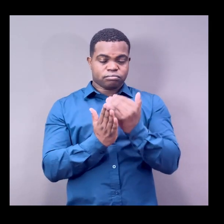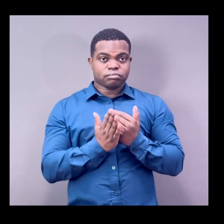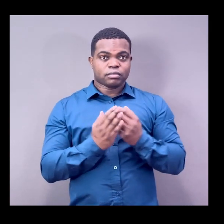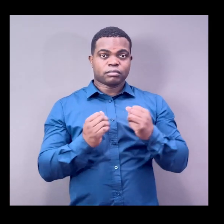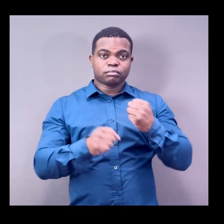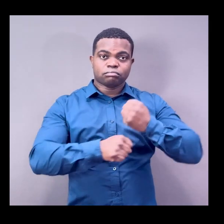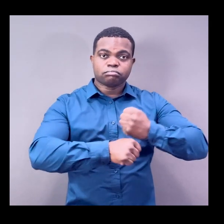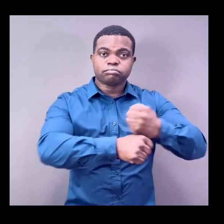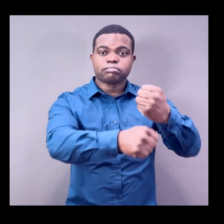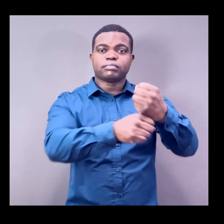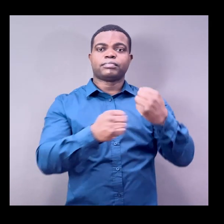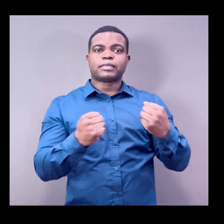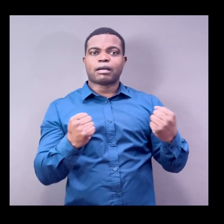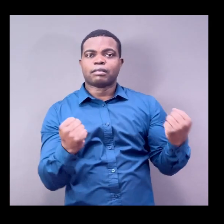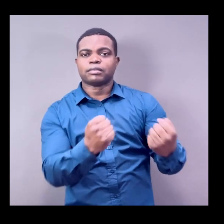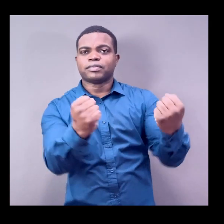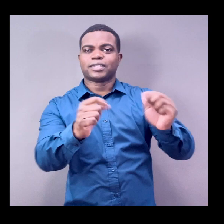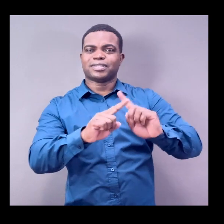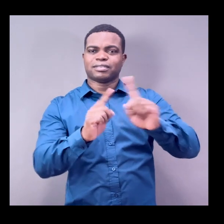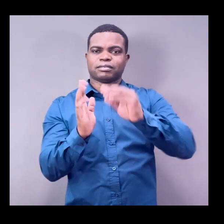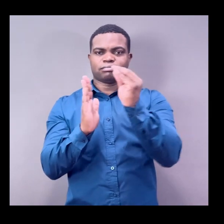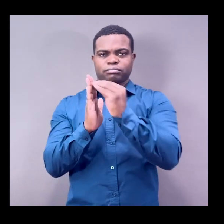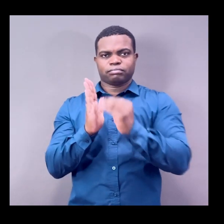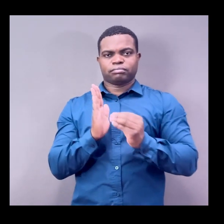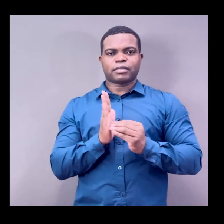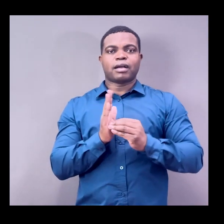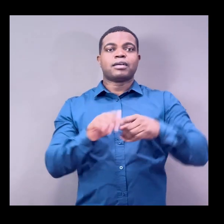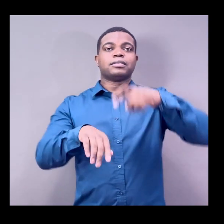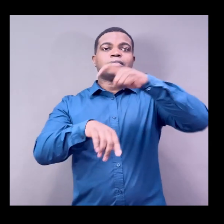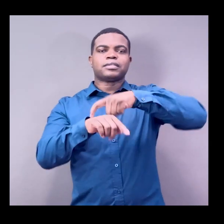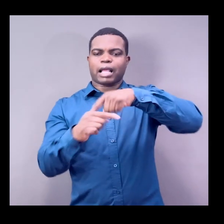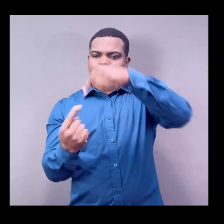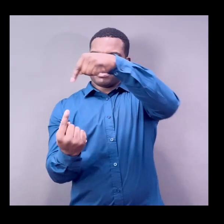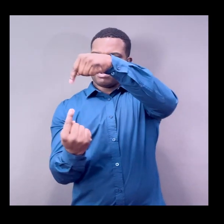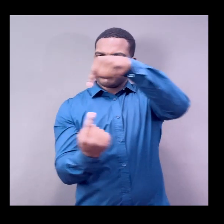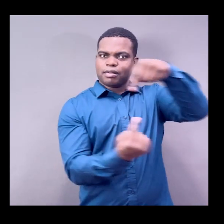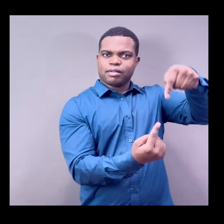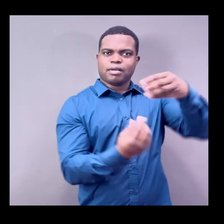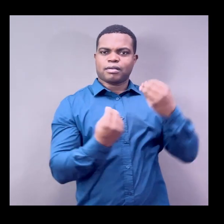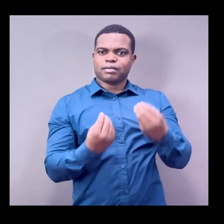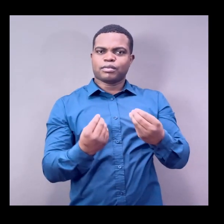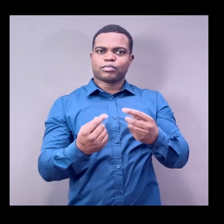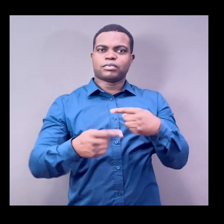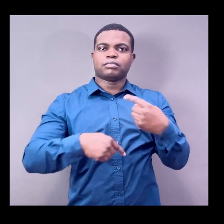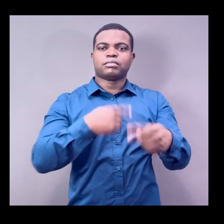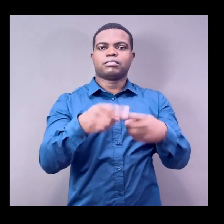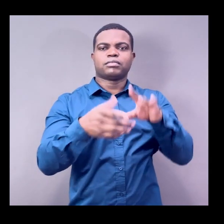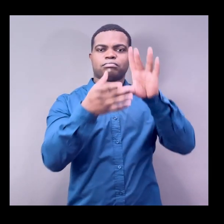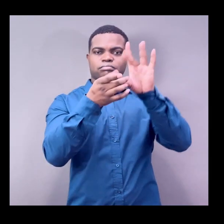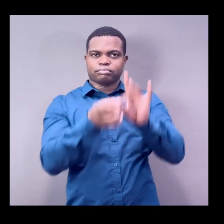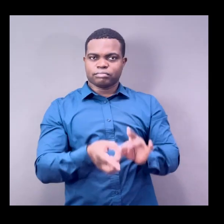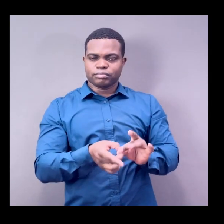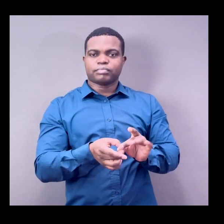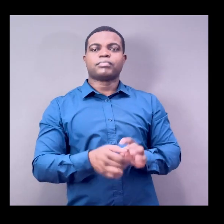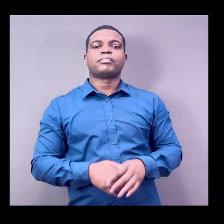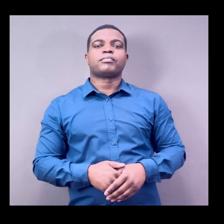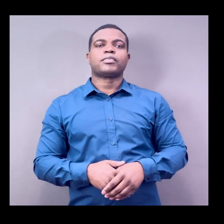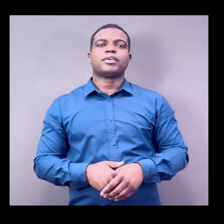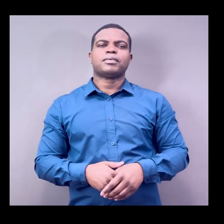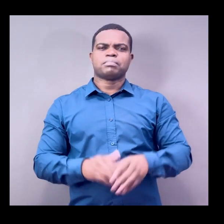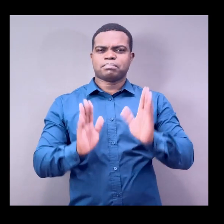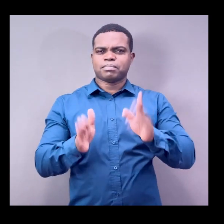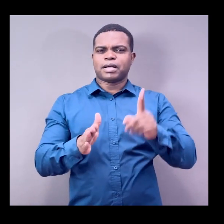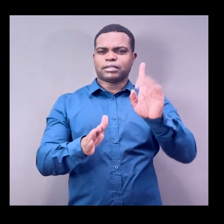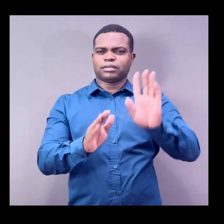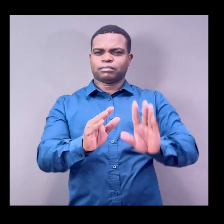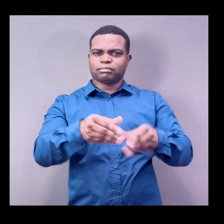various activities and their corresponding timelines for effective community engagement. So you need to have a